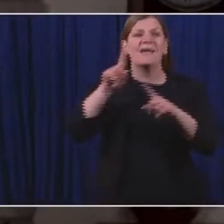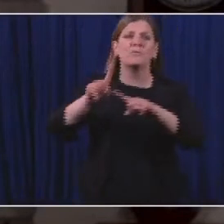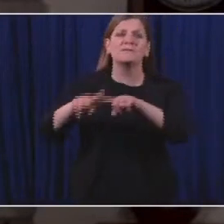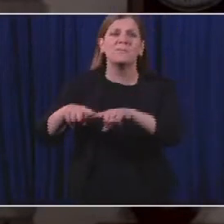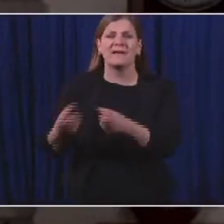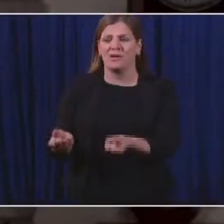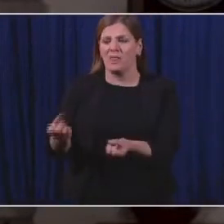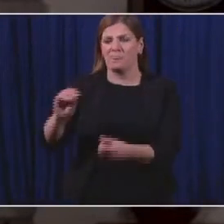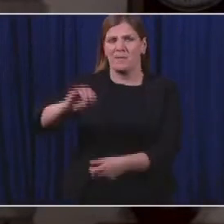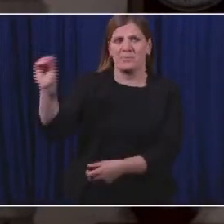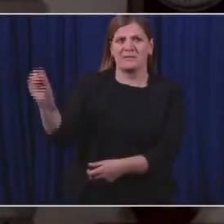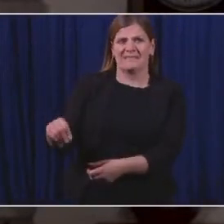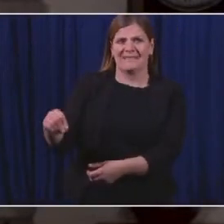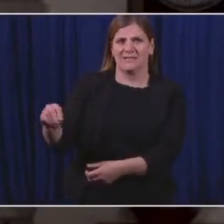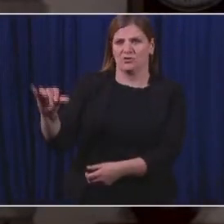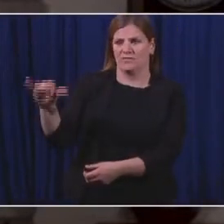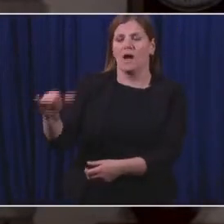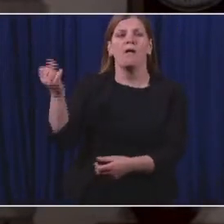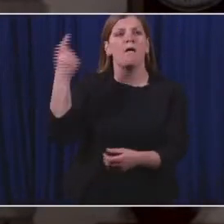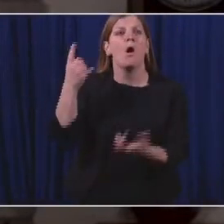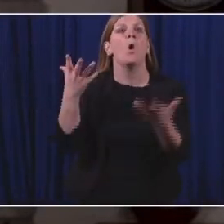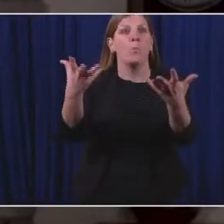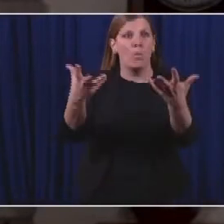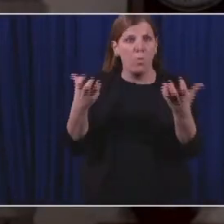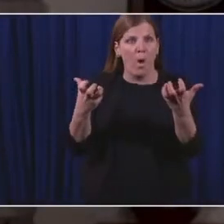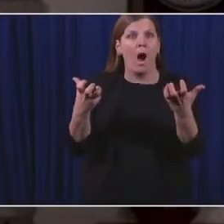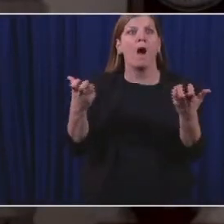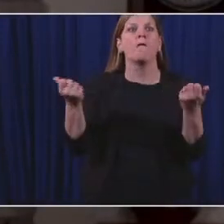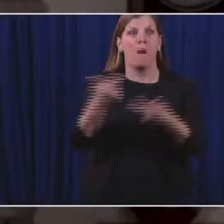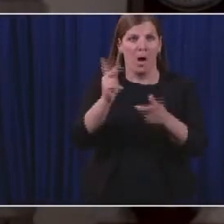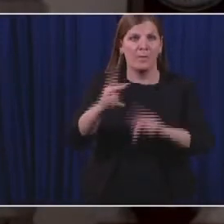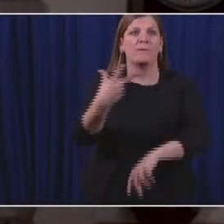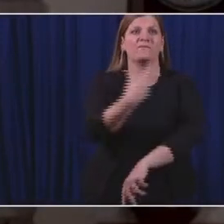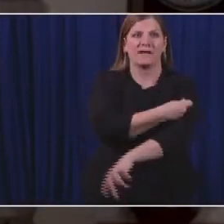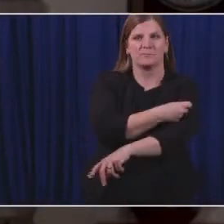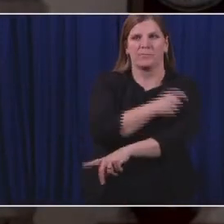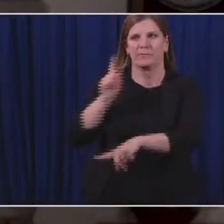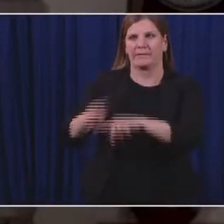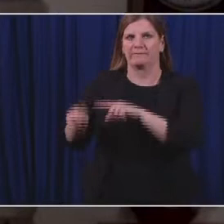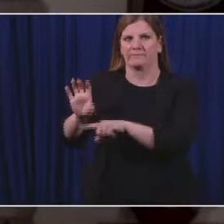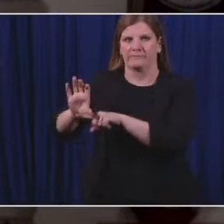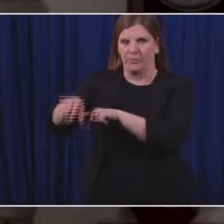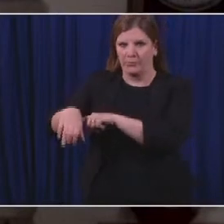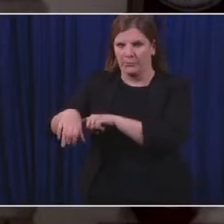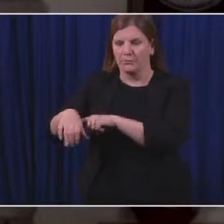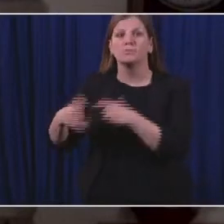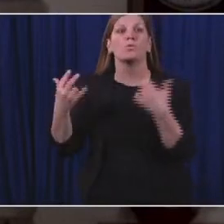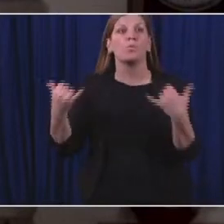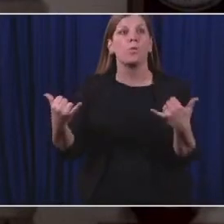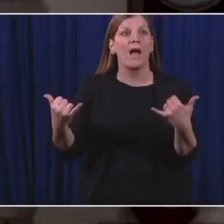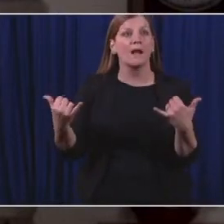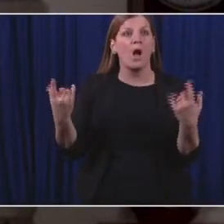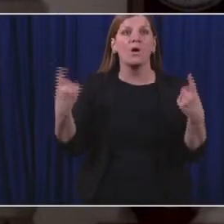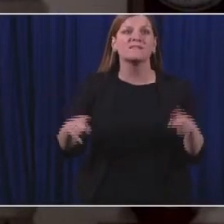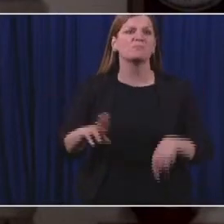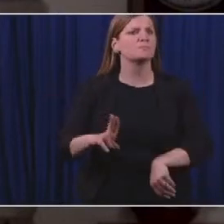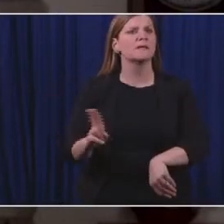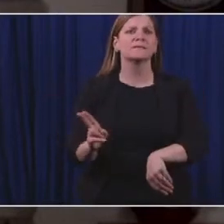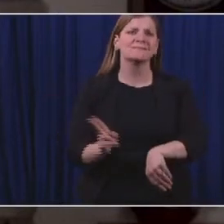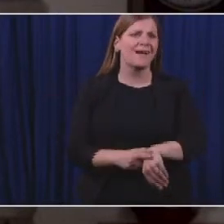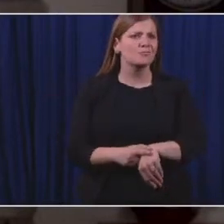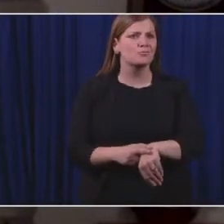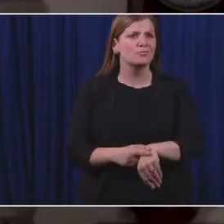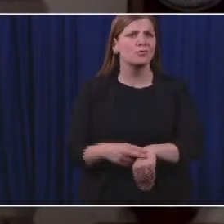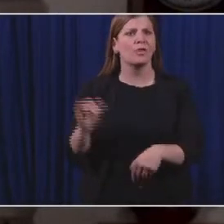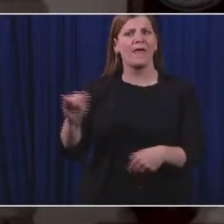the vaccine. I think what really is happening now is a natural process where people are thinking about it.